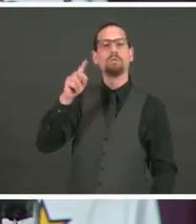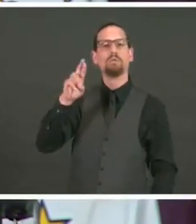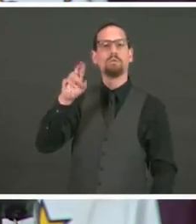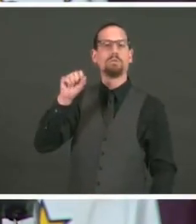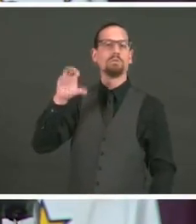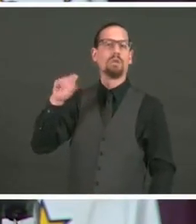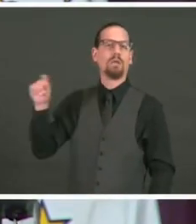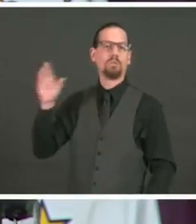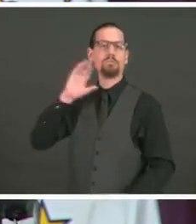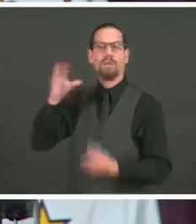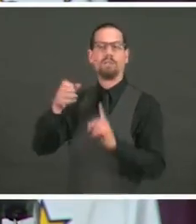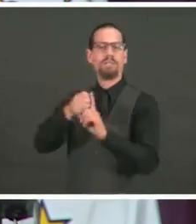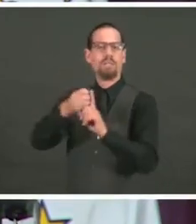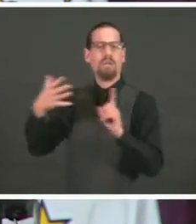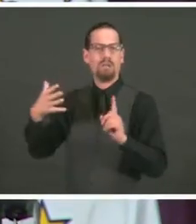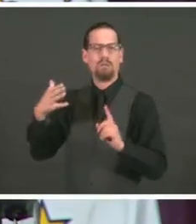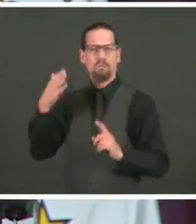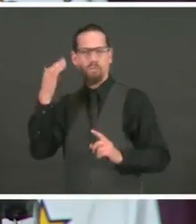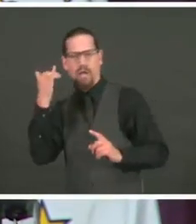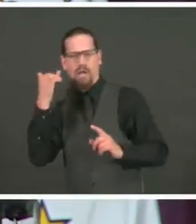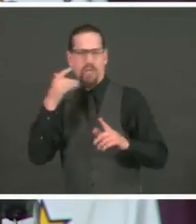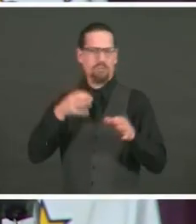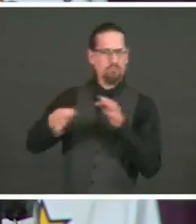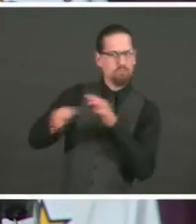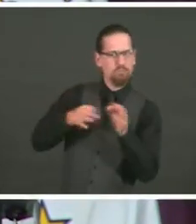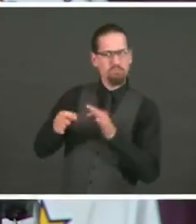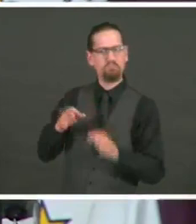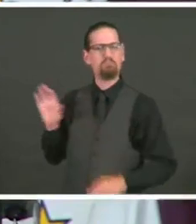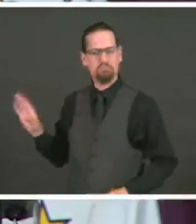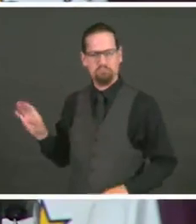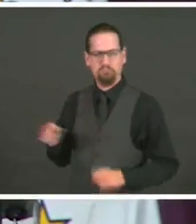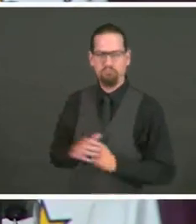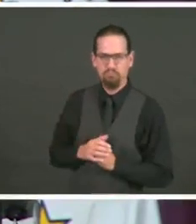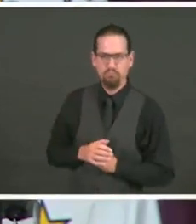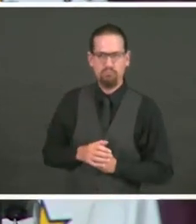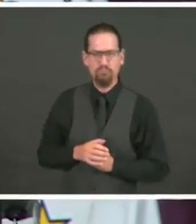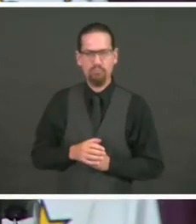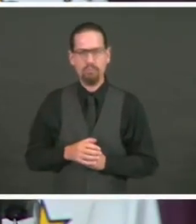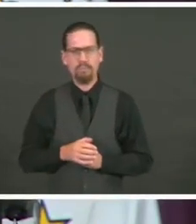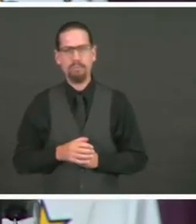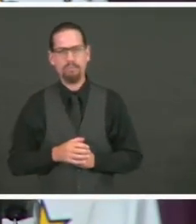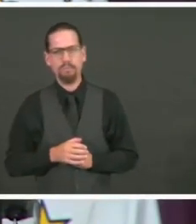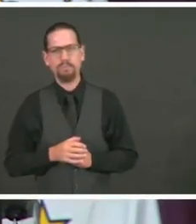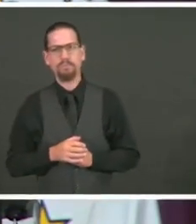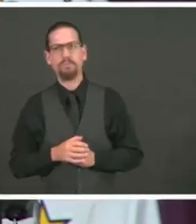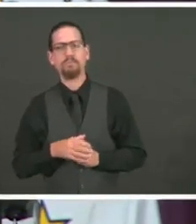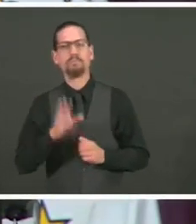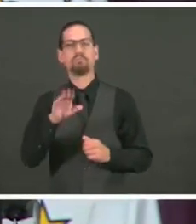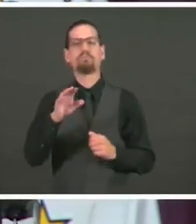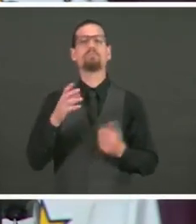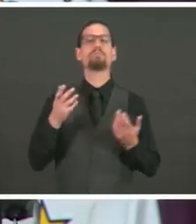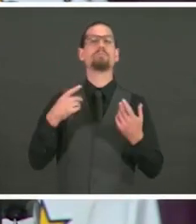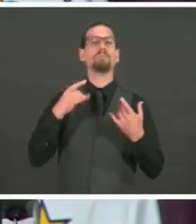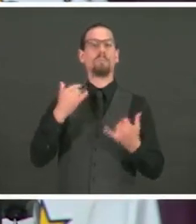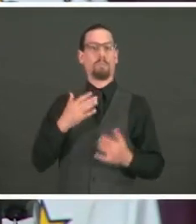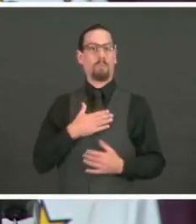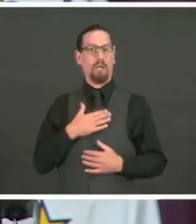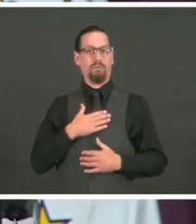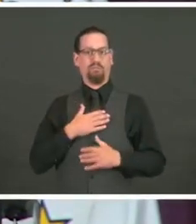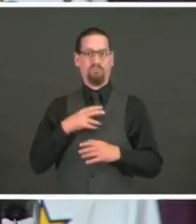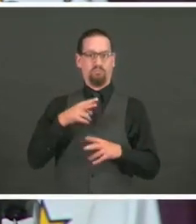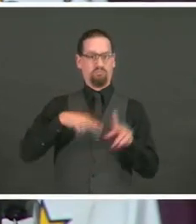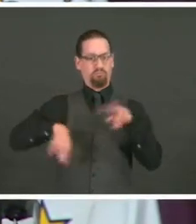the numbers around prevalence there and prevalence here. Here's what I think about it. On the one hand, I think it's a good